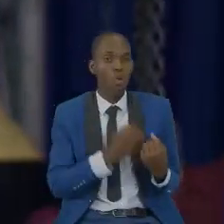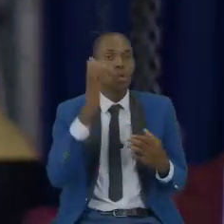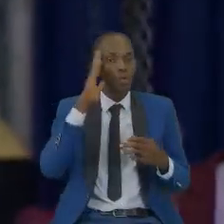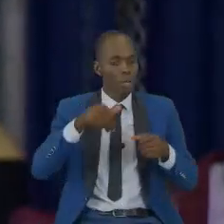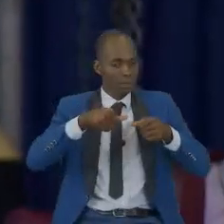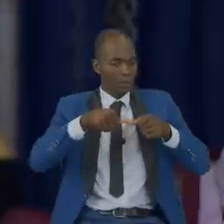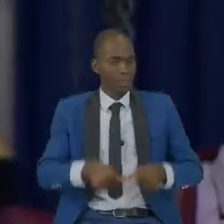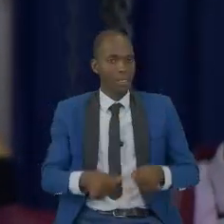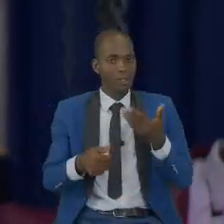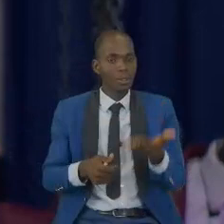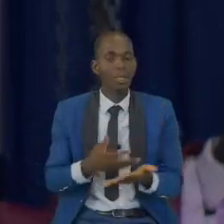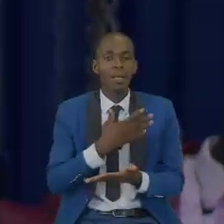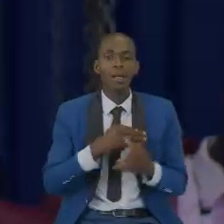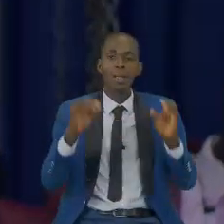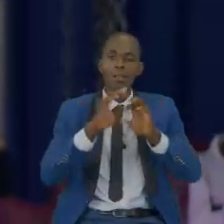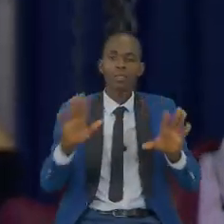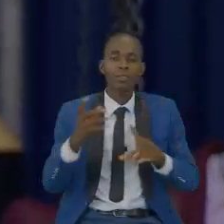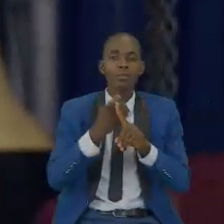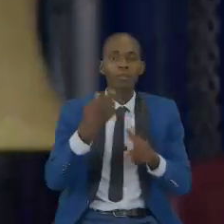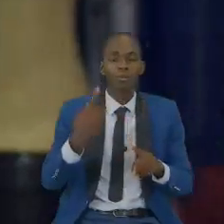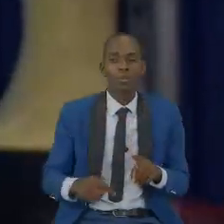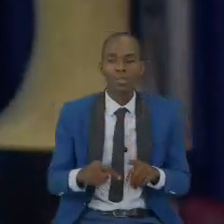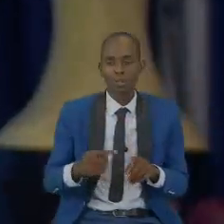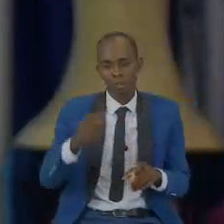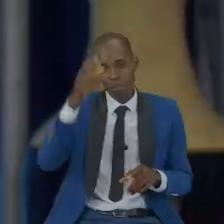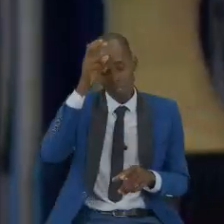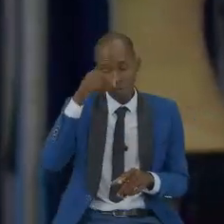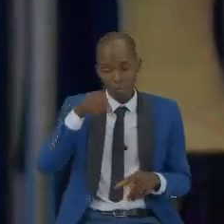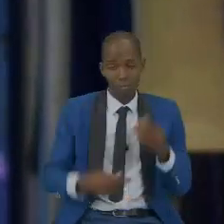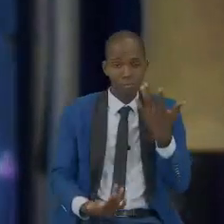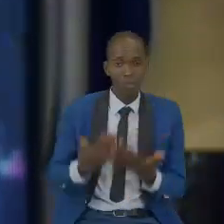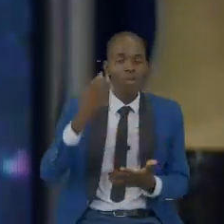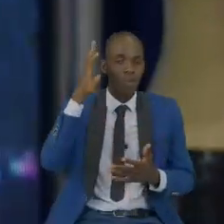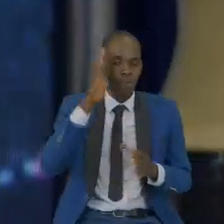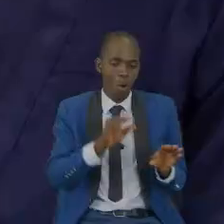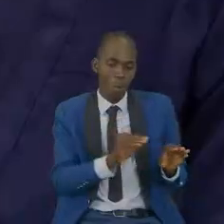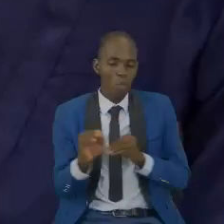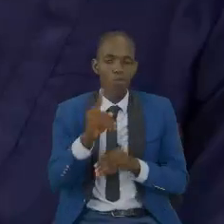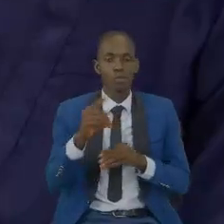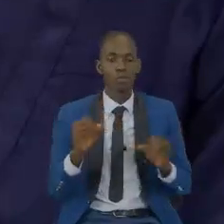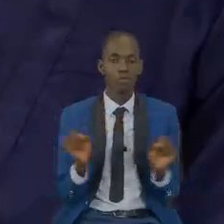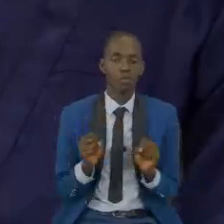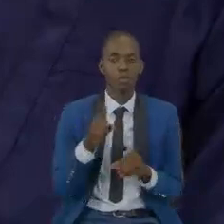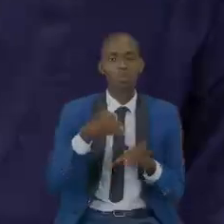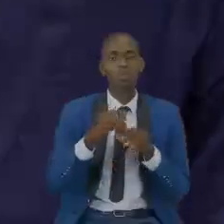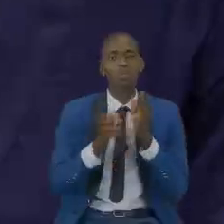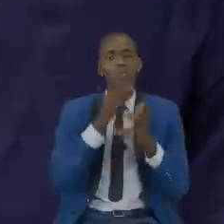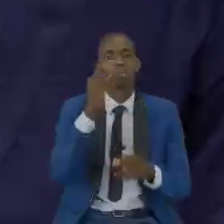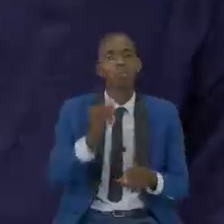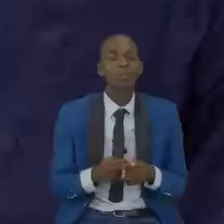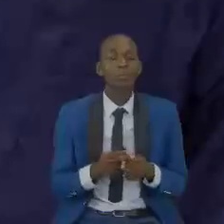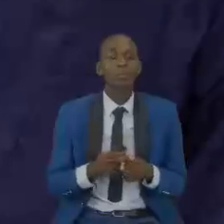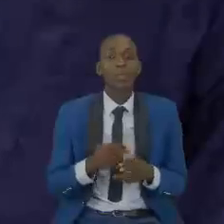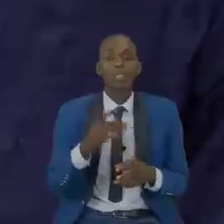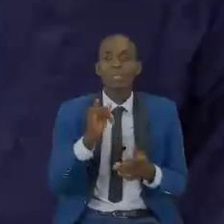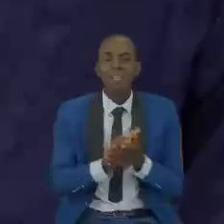and nothing from the pit of hell will shake you in Jesus' name. There is kind of faith,